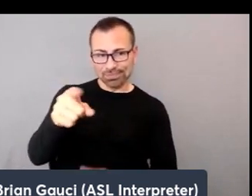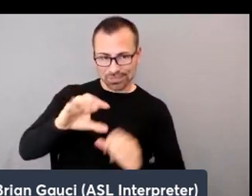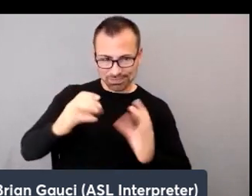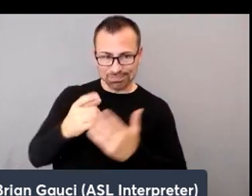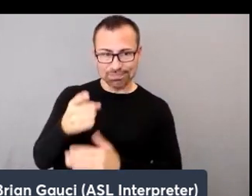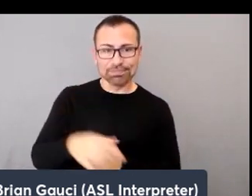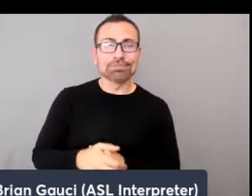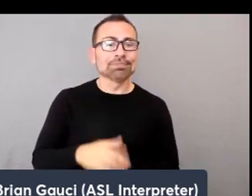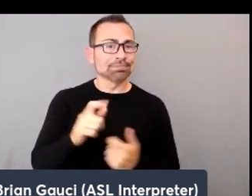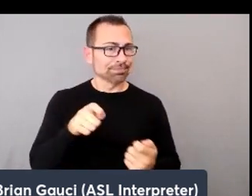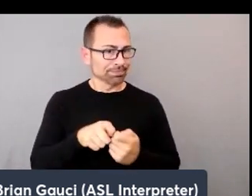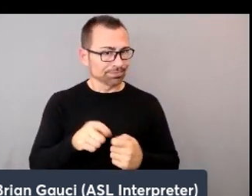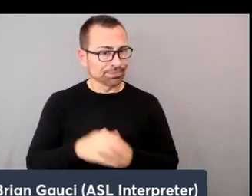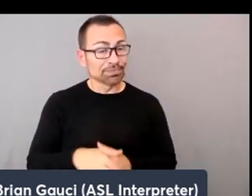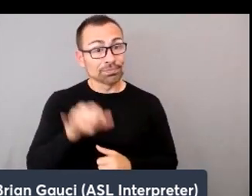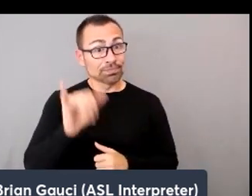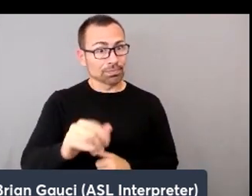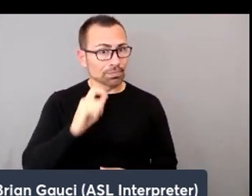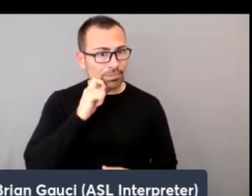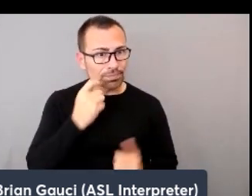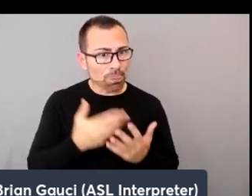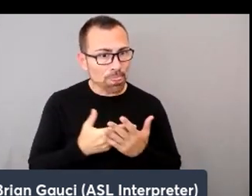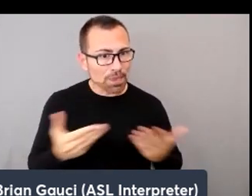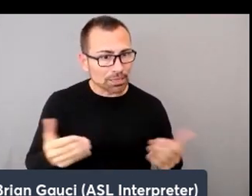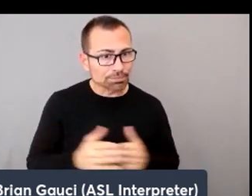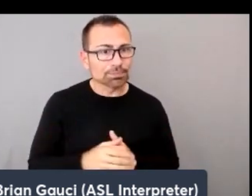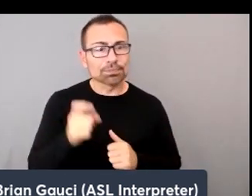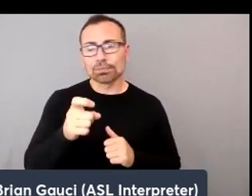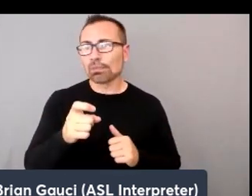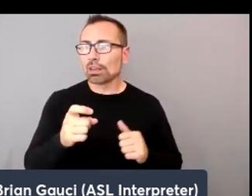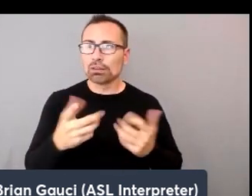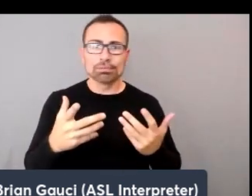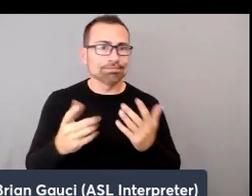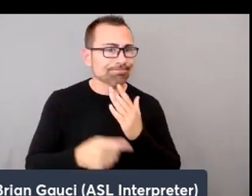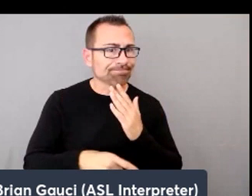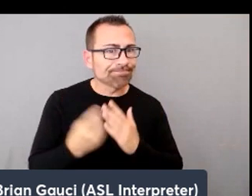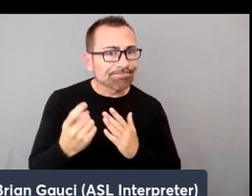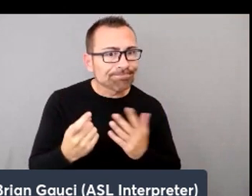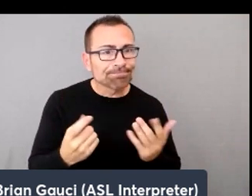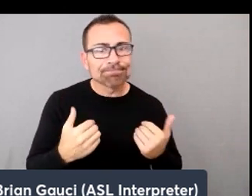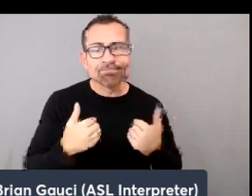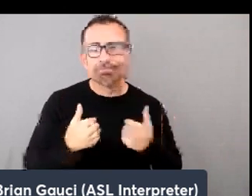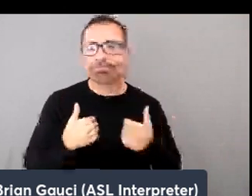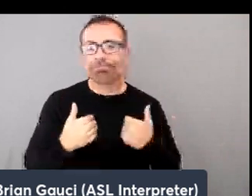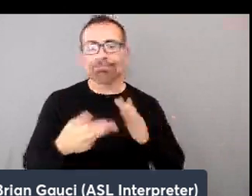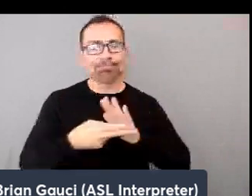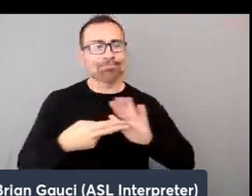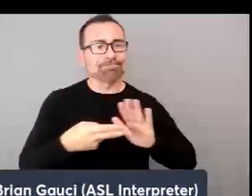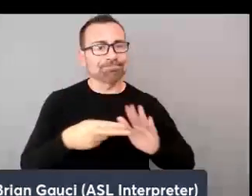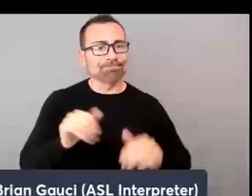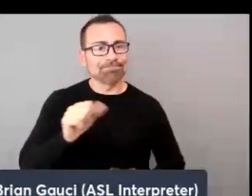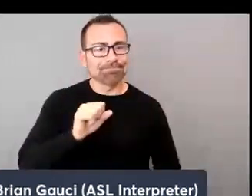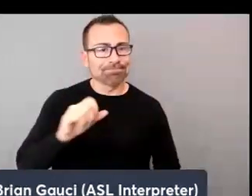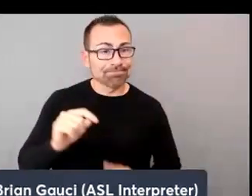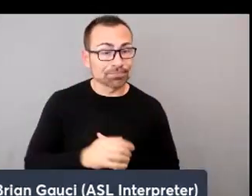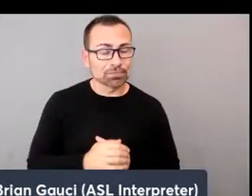exactly. So that's like the cool thing is like you can automatically get labeled